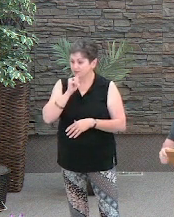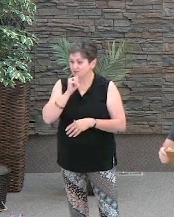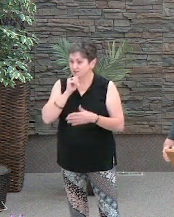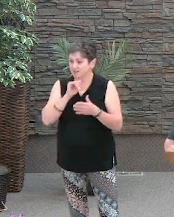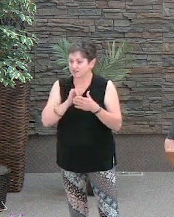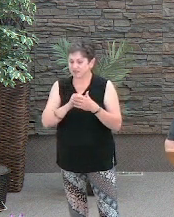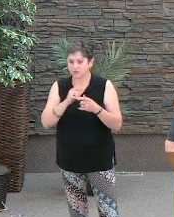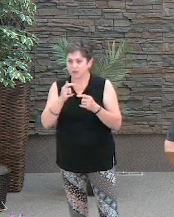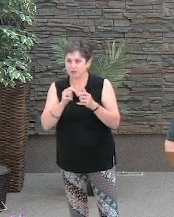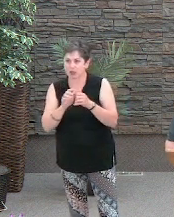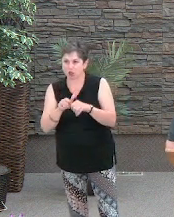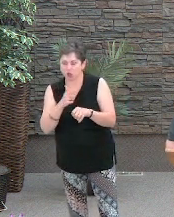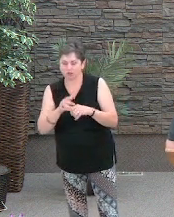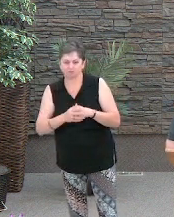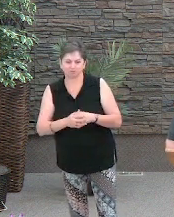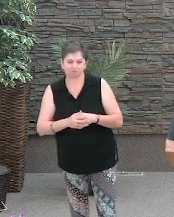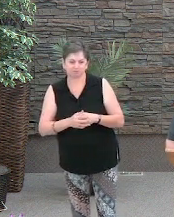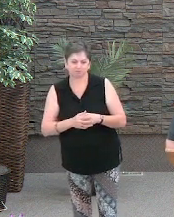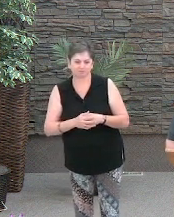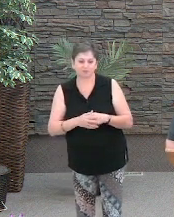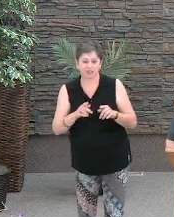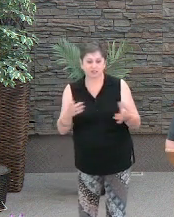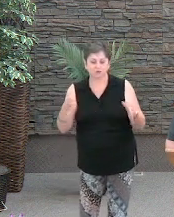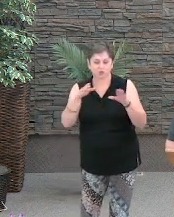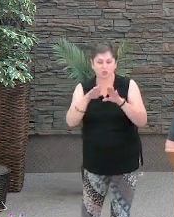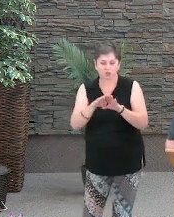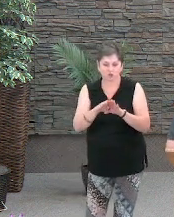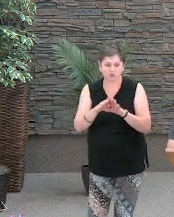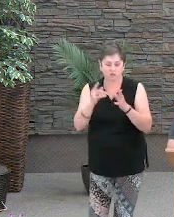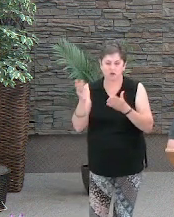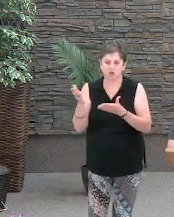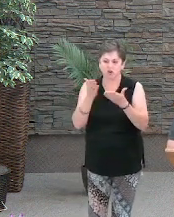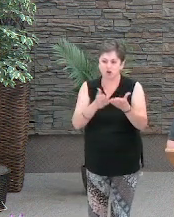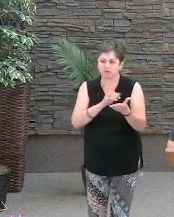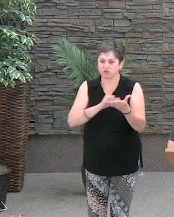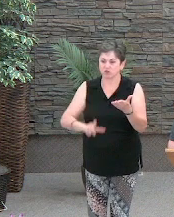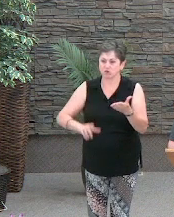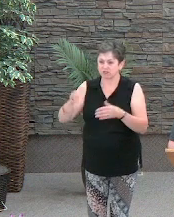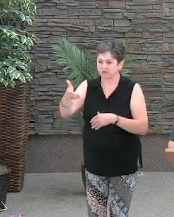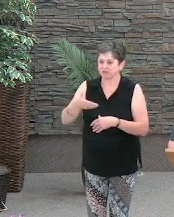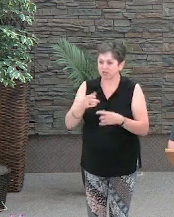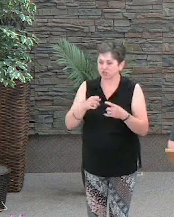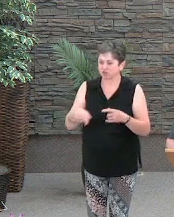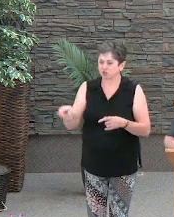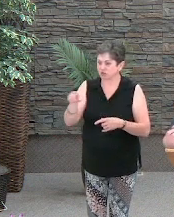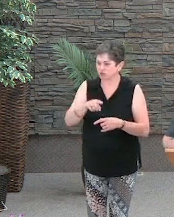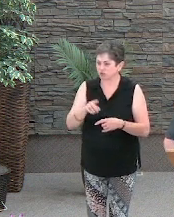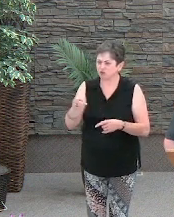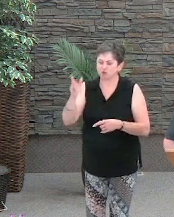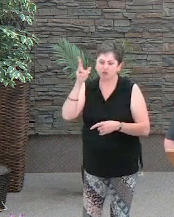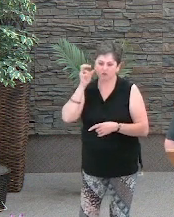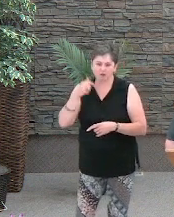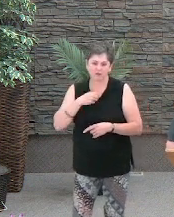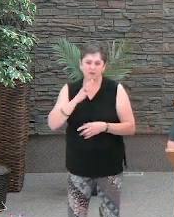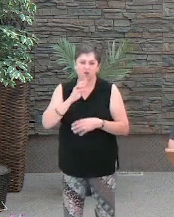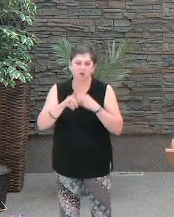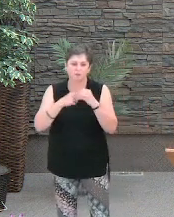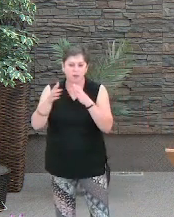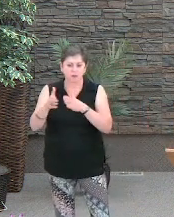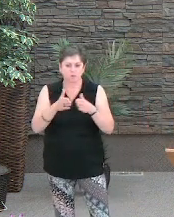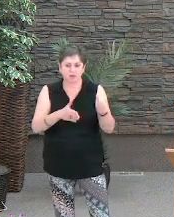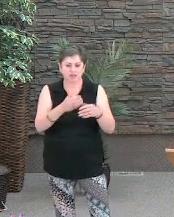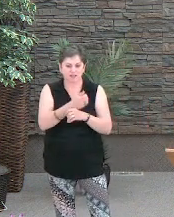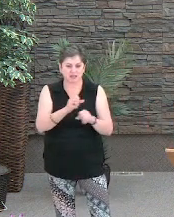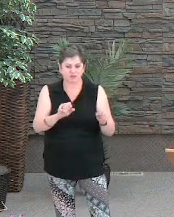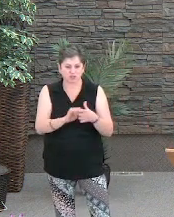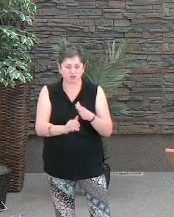this went just a little bit long. As we close, I want to offer the Lord's invitation to you. You've heard me talk about the plan of